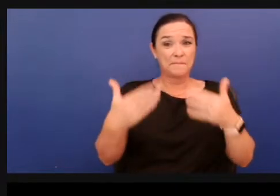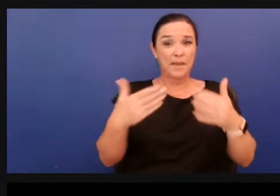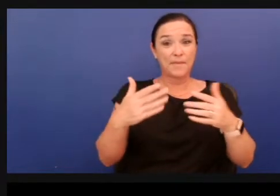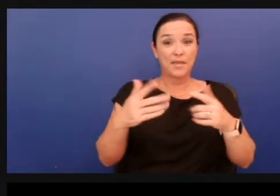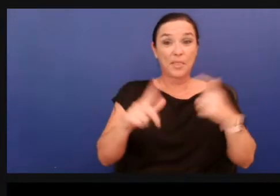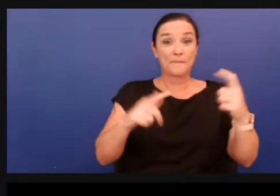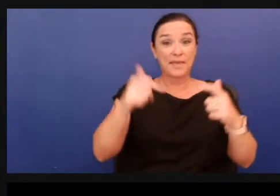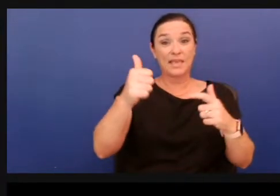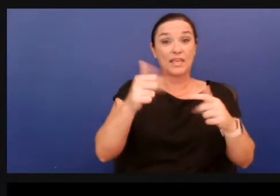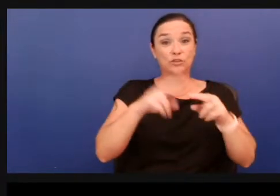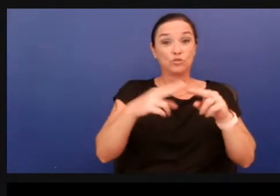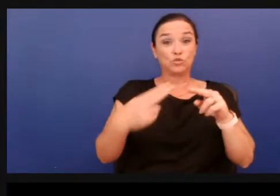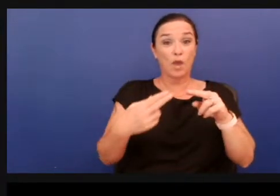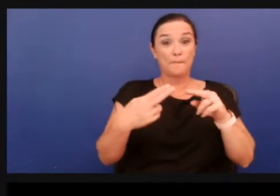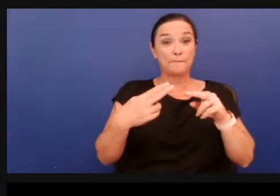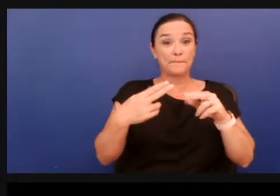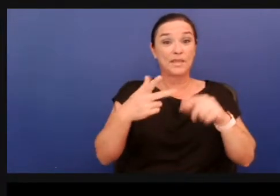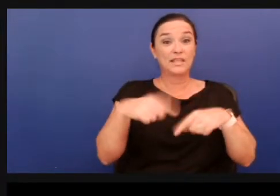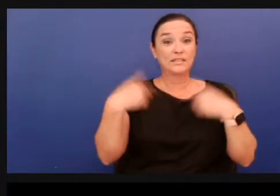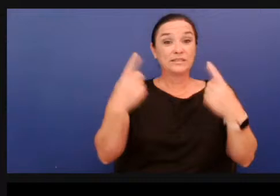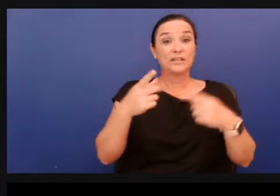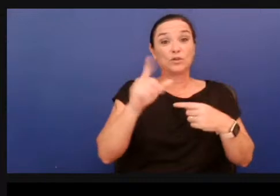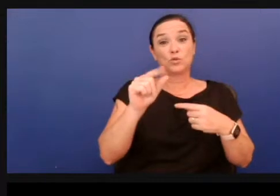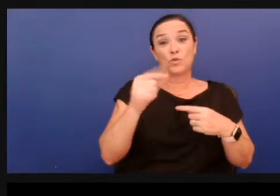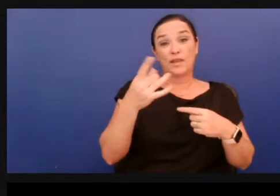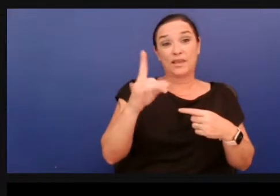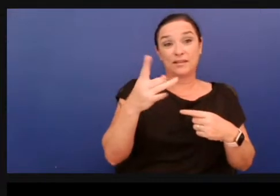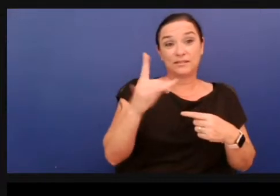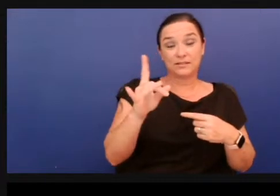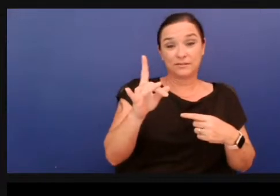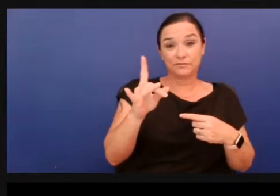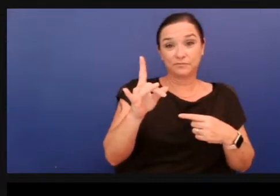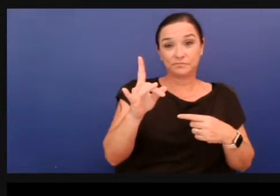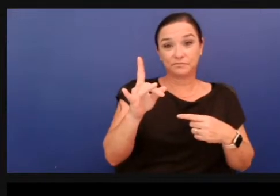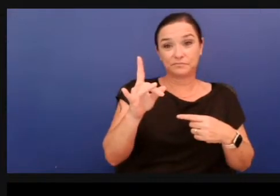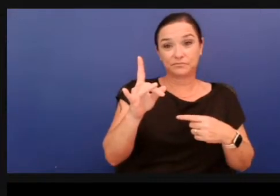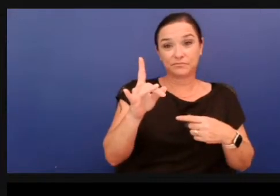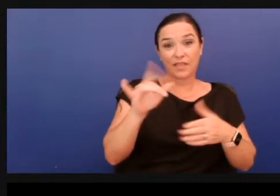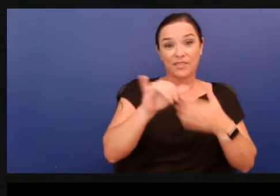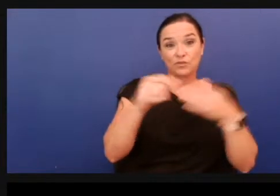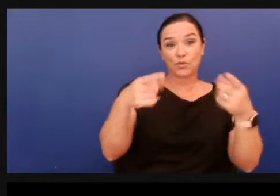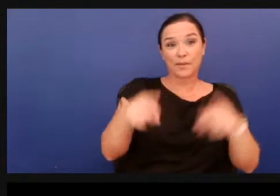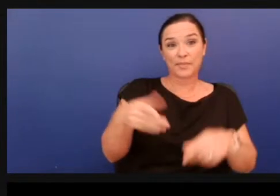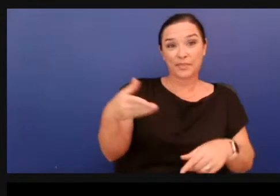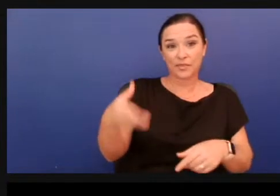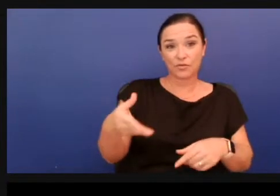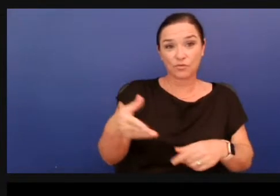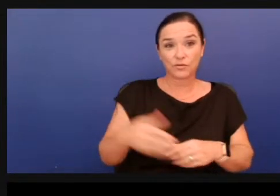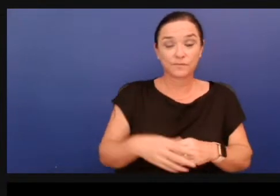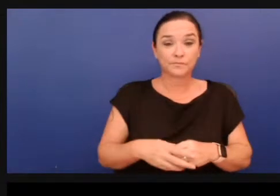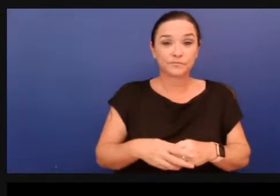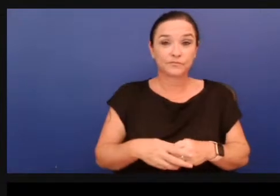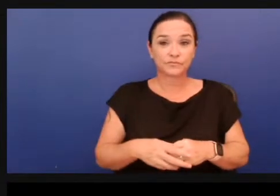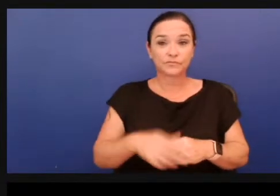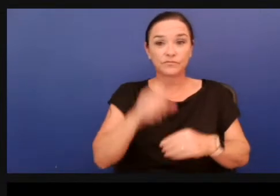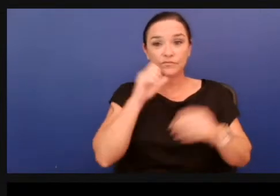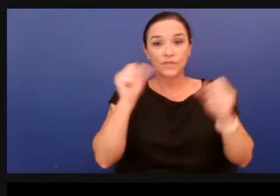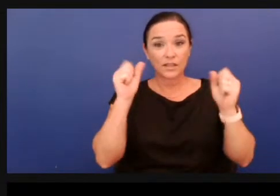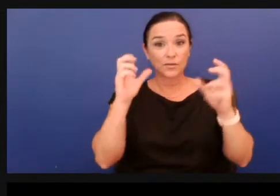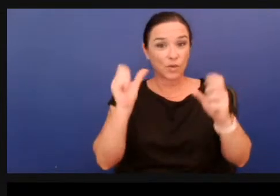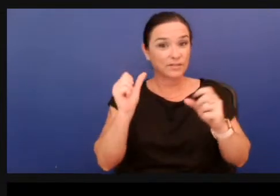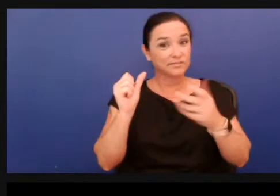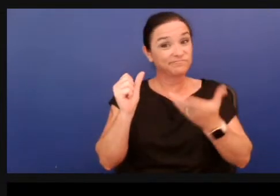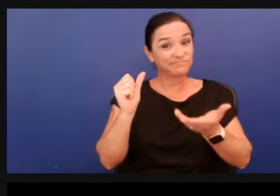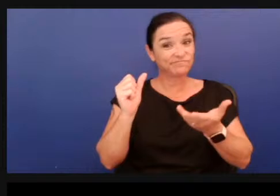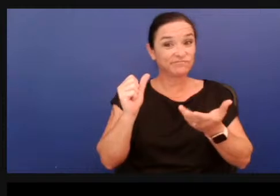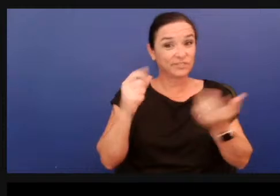drop since 2018. The biggest outflow of magma from the summit since 2018 was what happened here. And not surprisingly, since it left the summit region and went down the